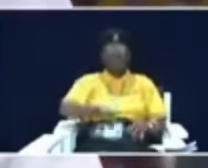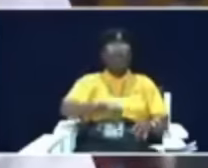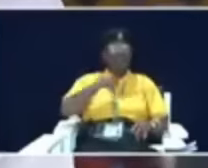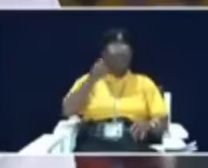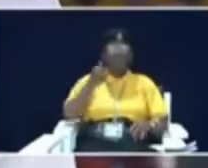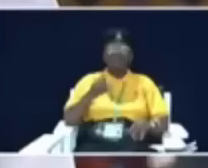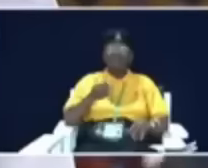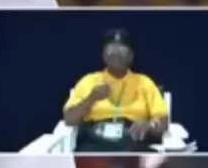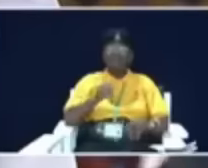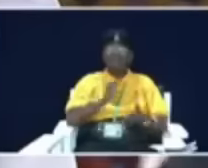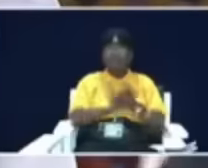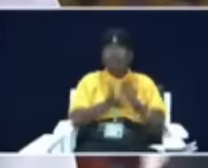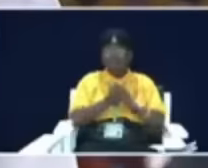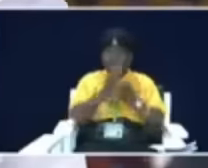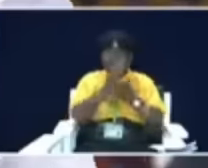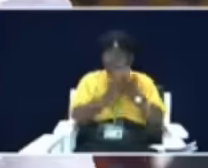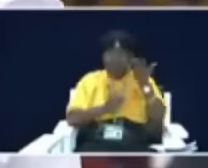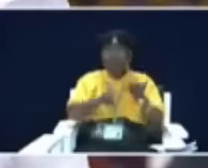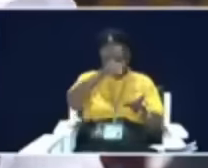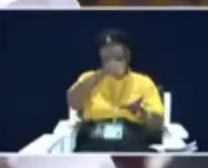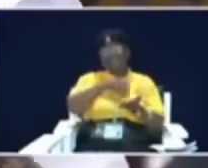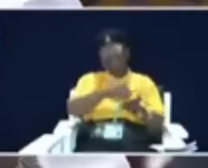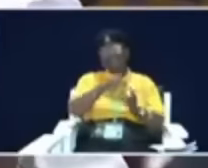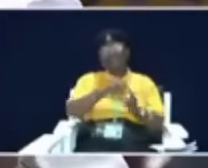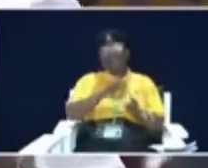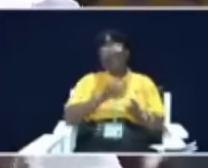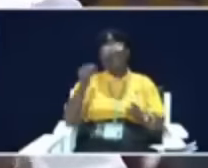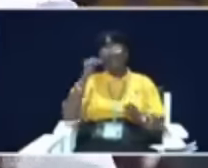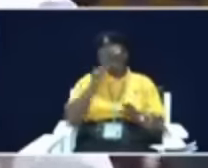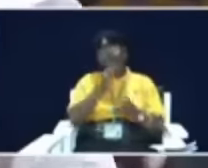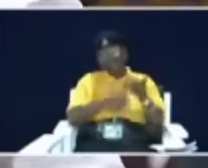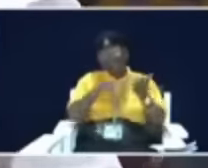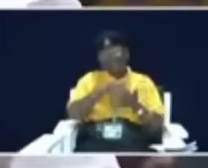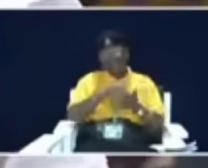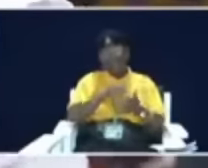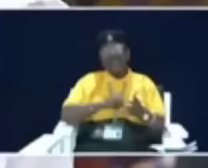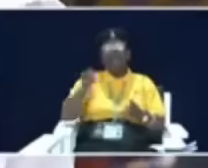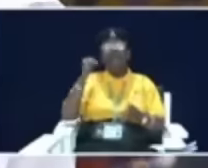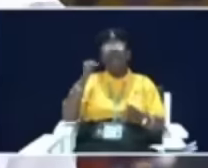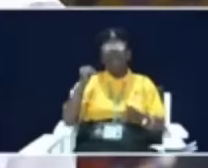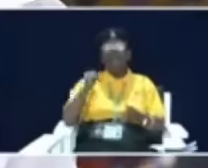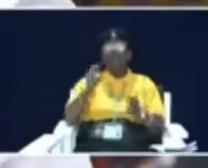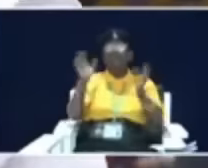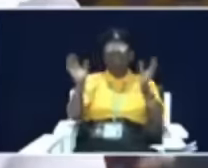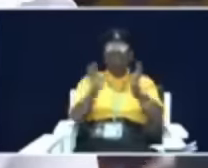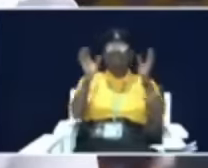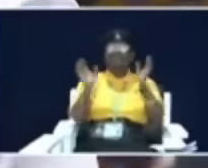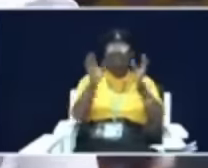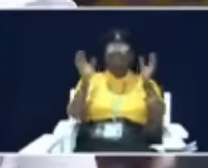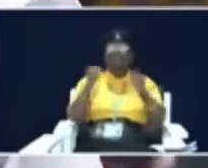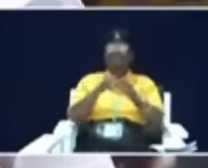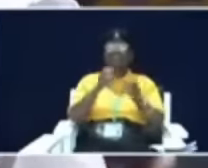Became born again. When I became born again, I was the most educated man in the church. So I became